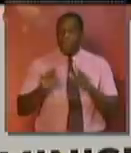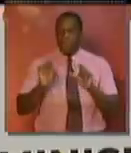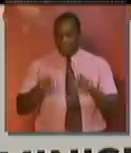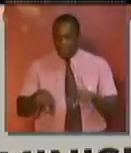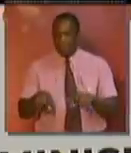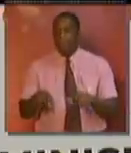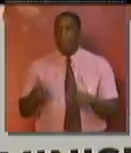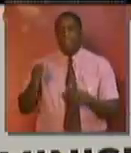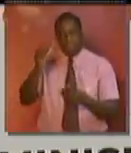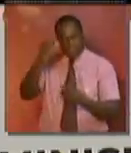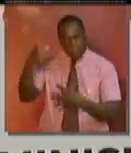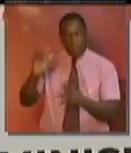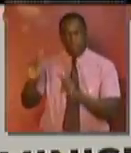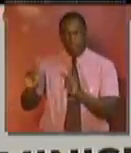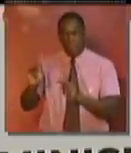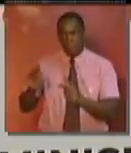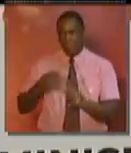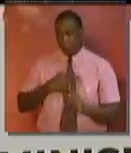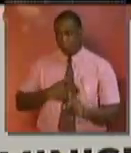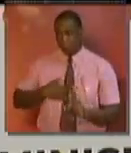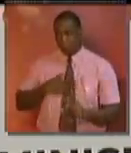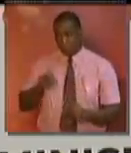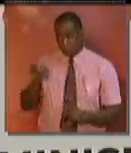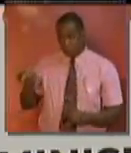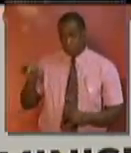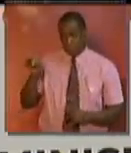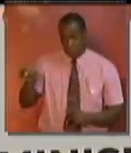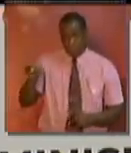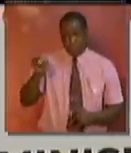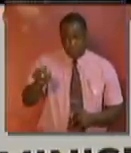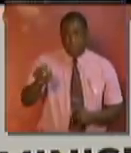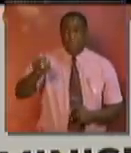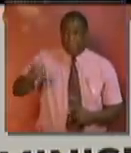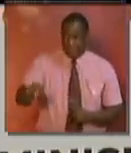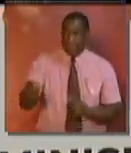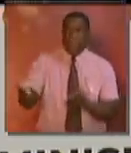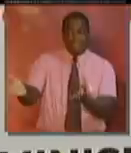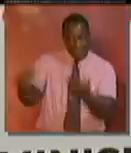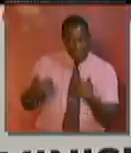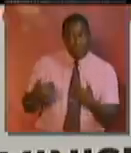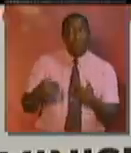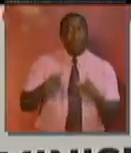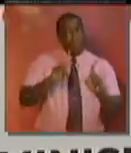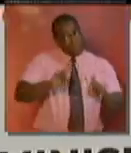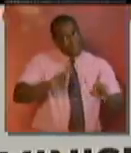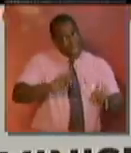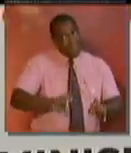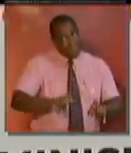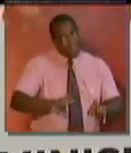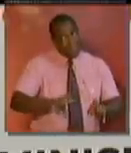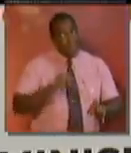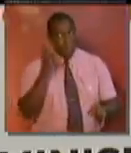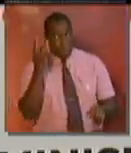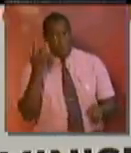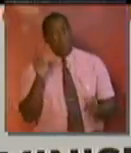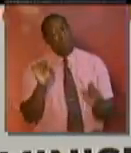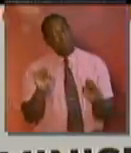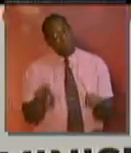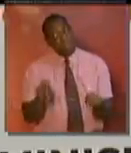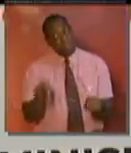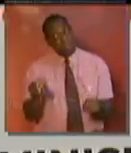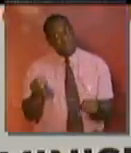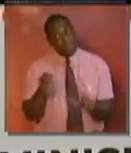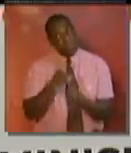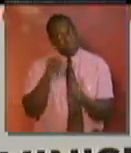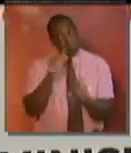made with the intention of reducing the risk of transmission and also identifying where people may have been